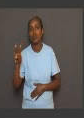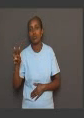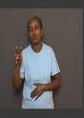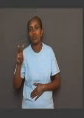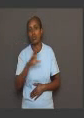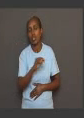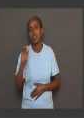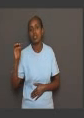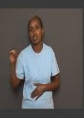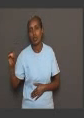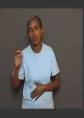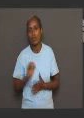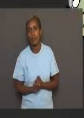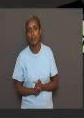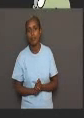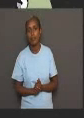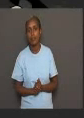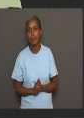2 and 0.